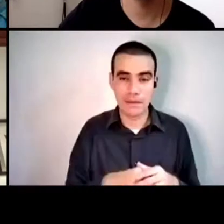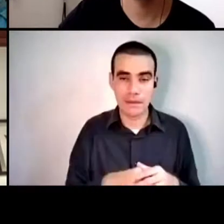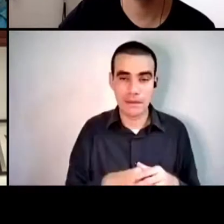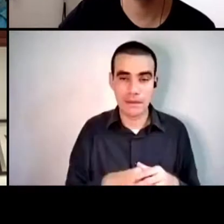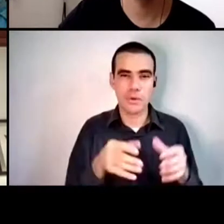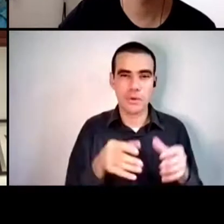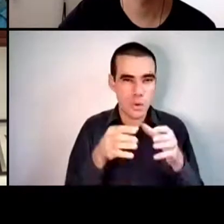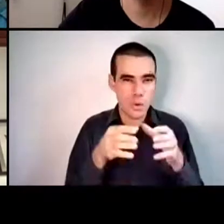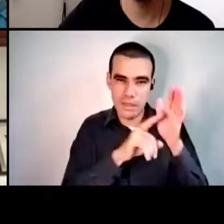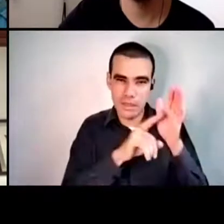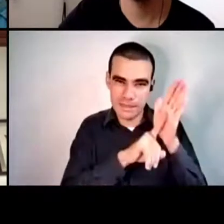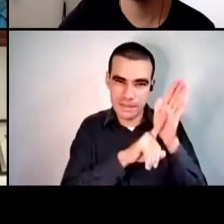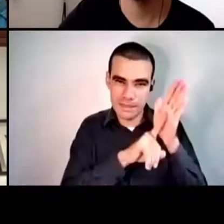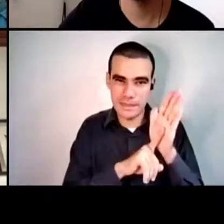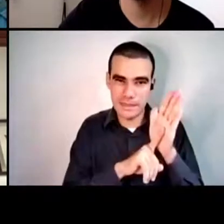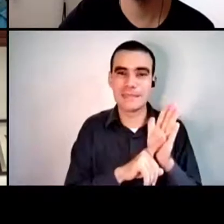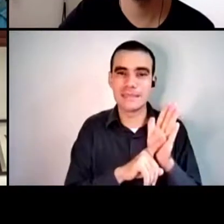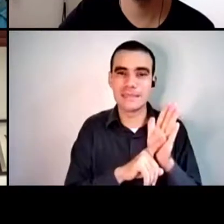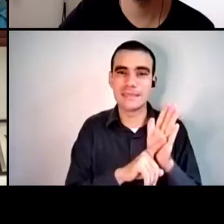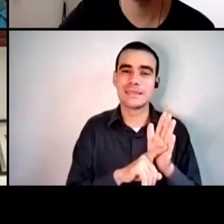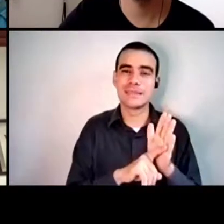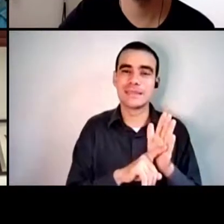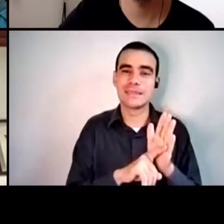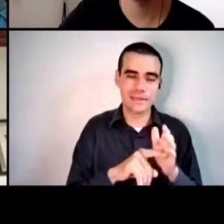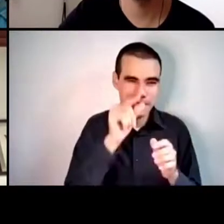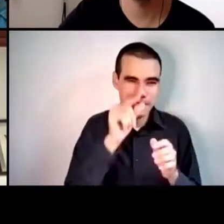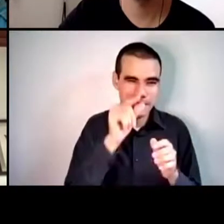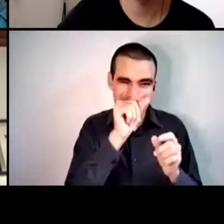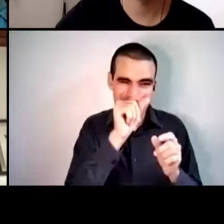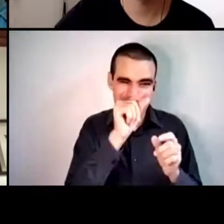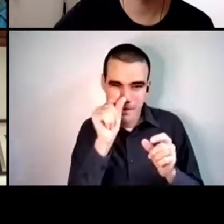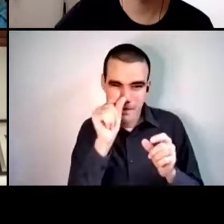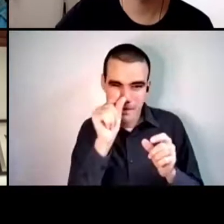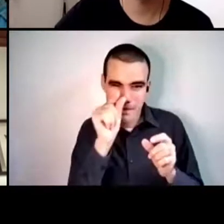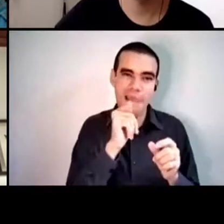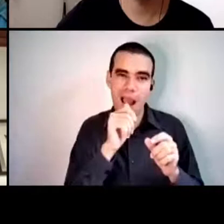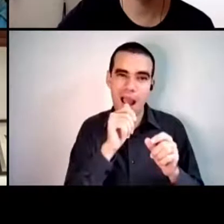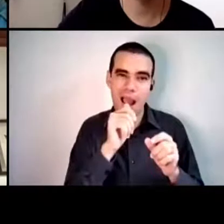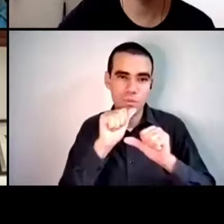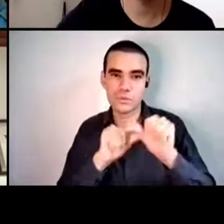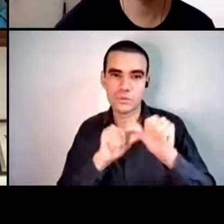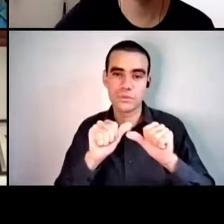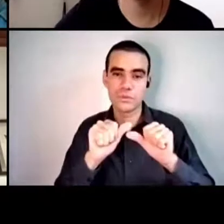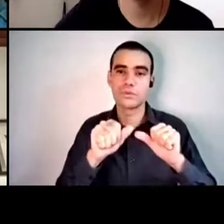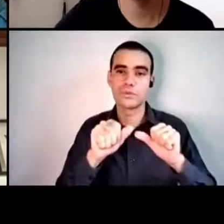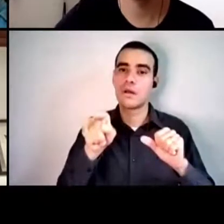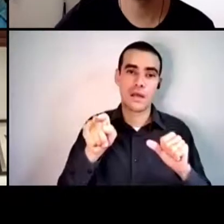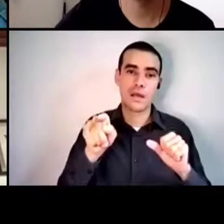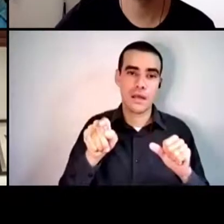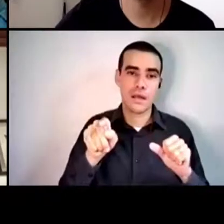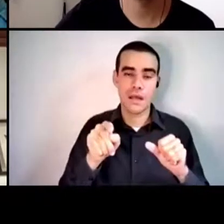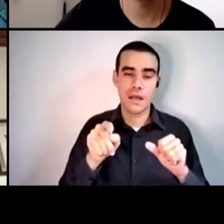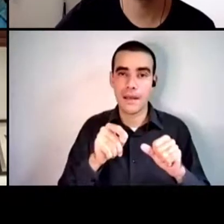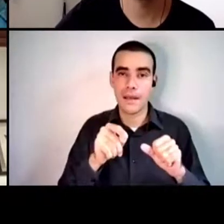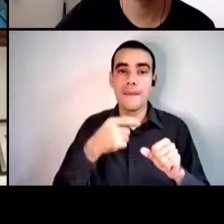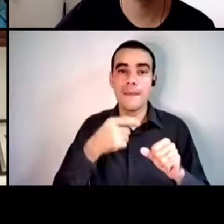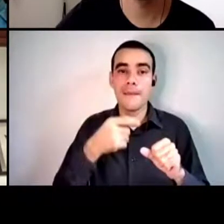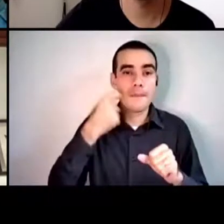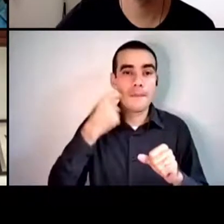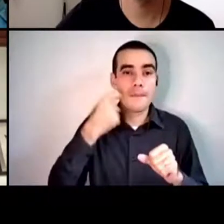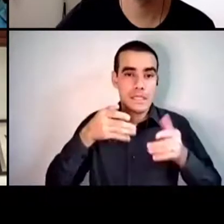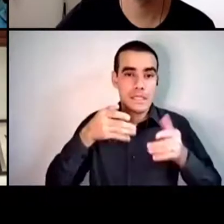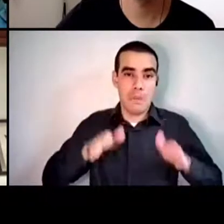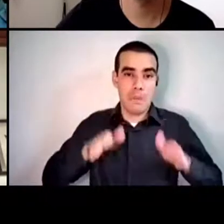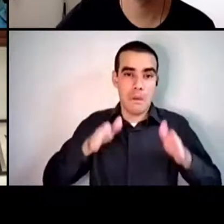We changed half a degree of the temperature of the water, which made the period of